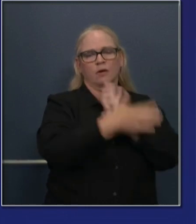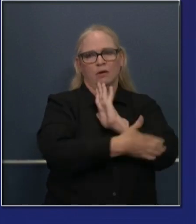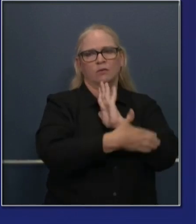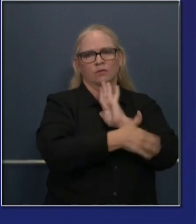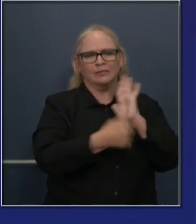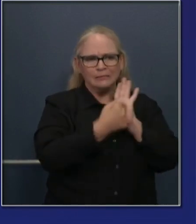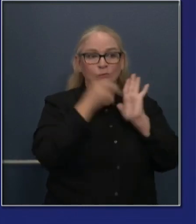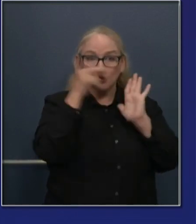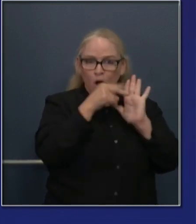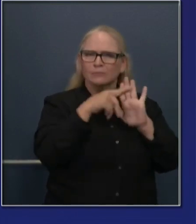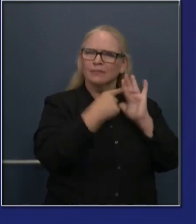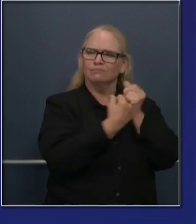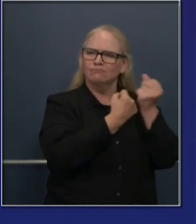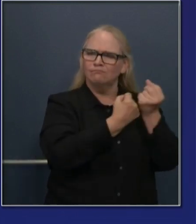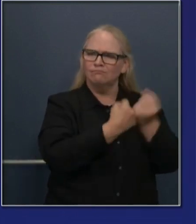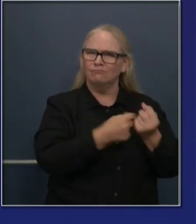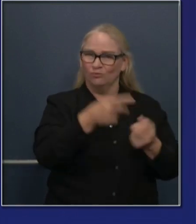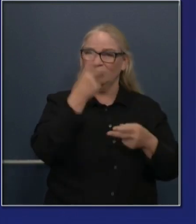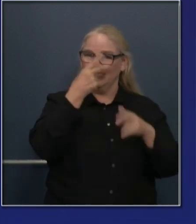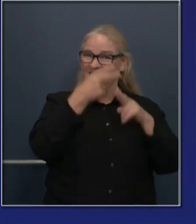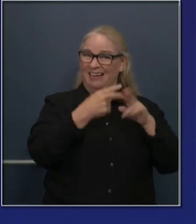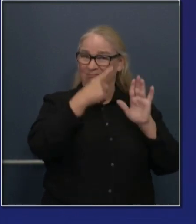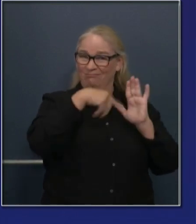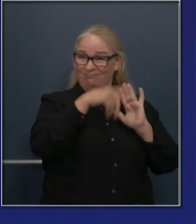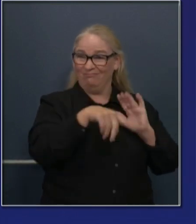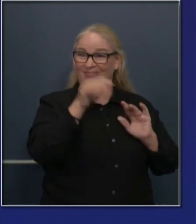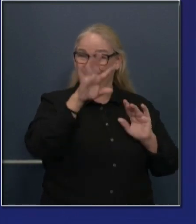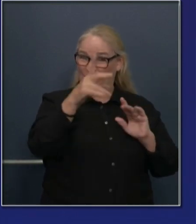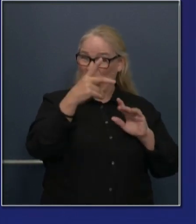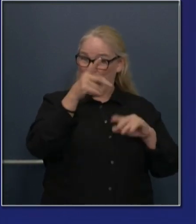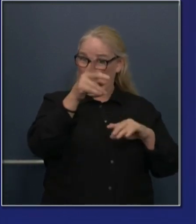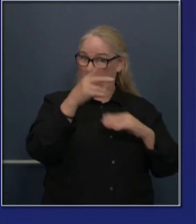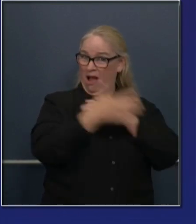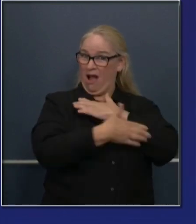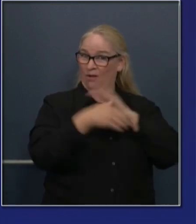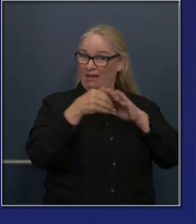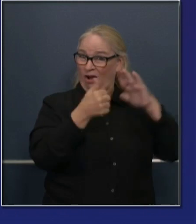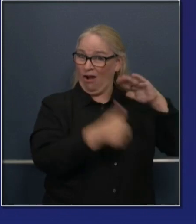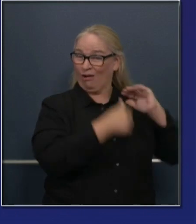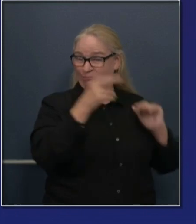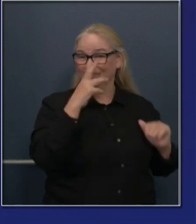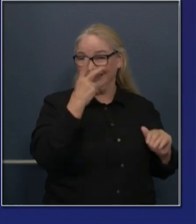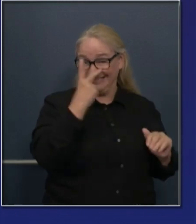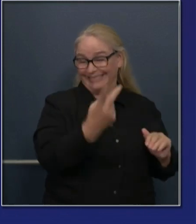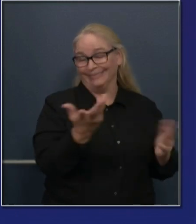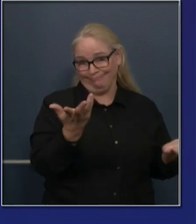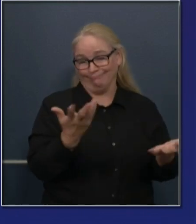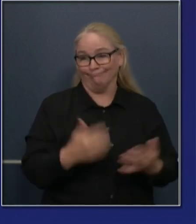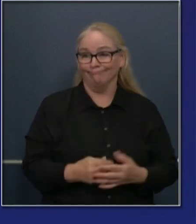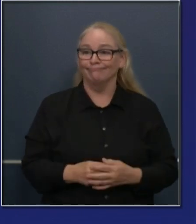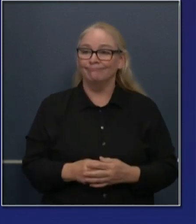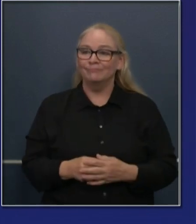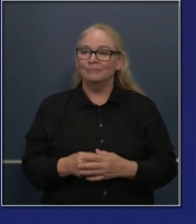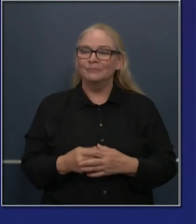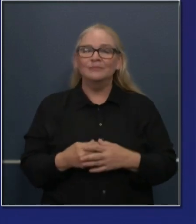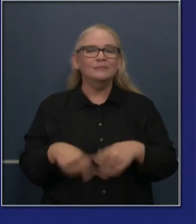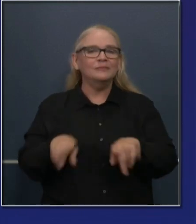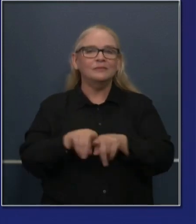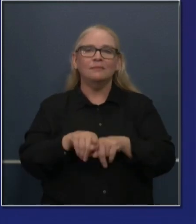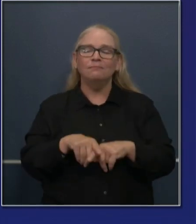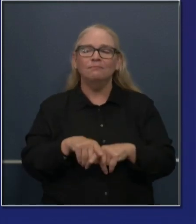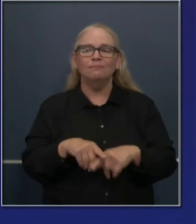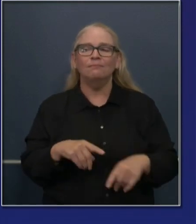list that we've highlighted. It's a list very important to parents like myself as it relates to the issue of reopening